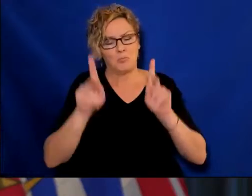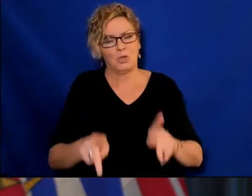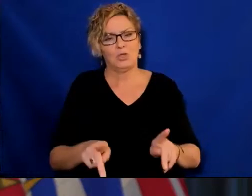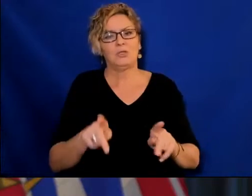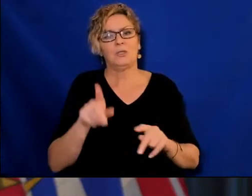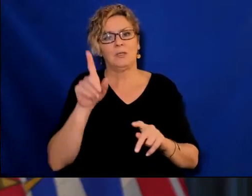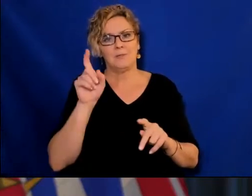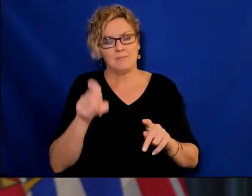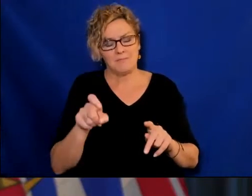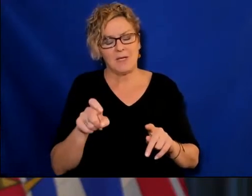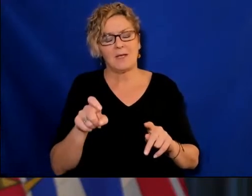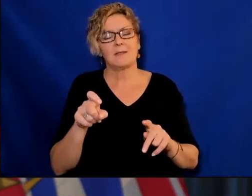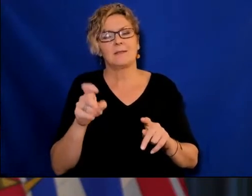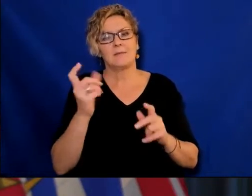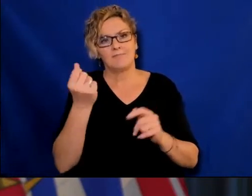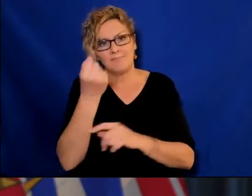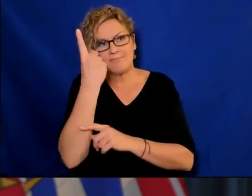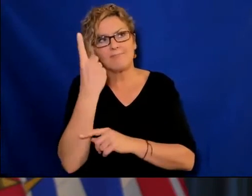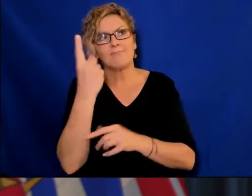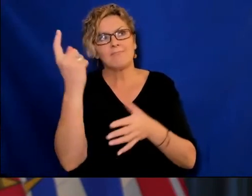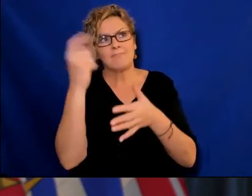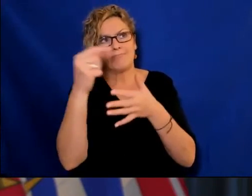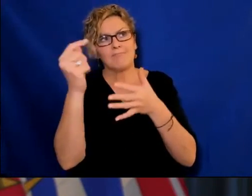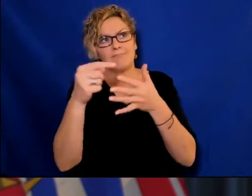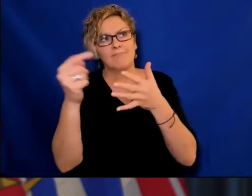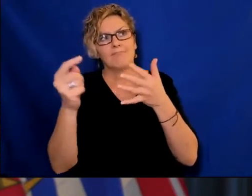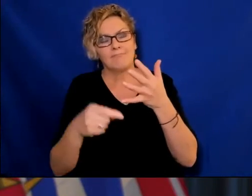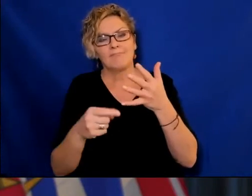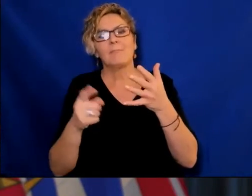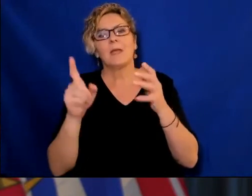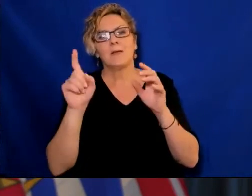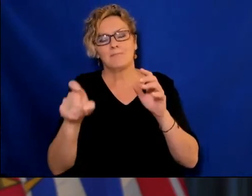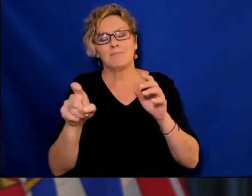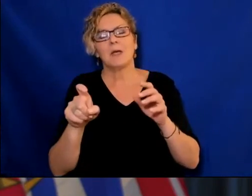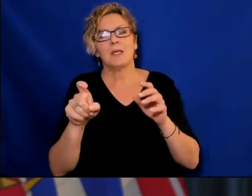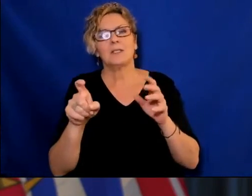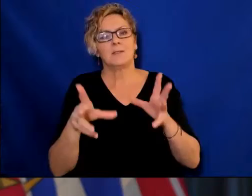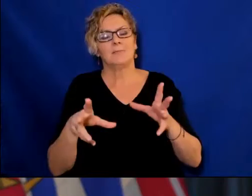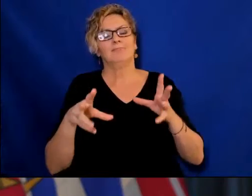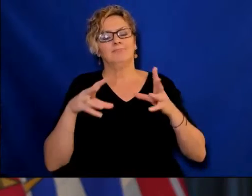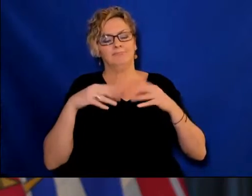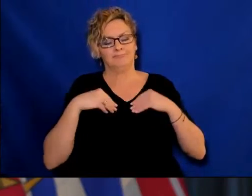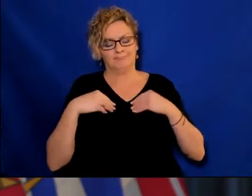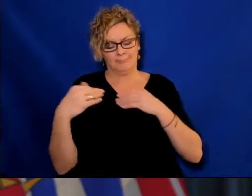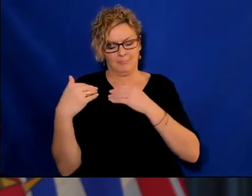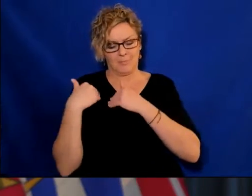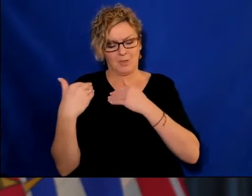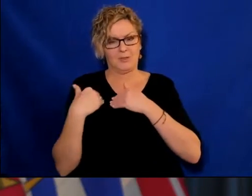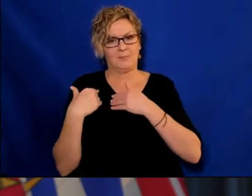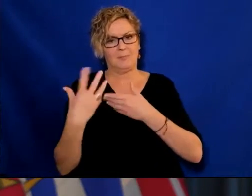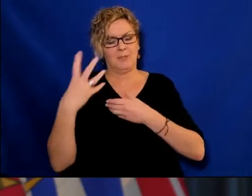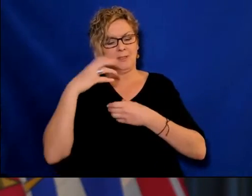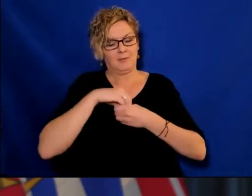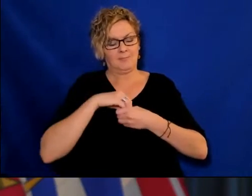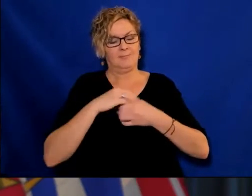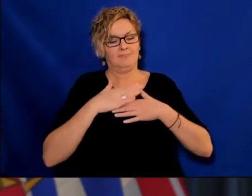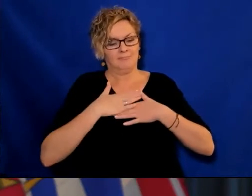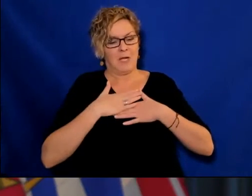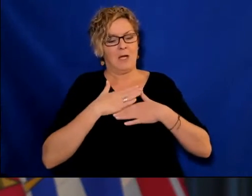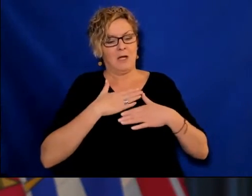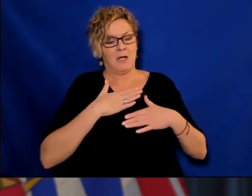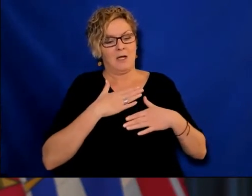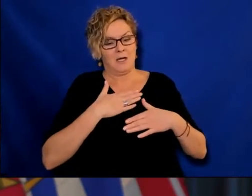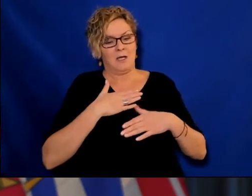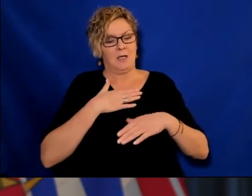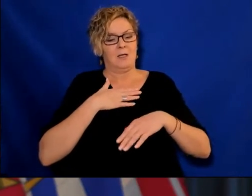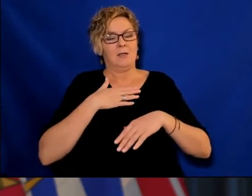all of those measures that we have. Now more than ever, it is important for us to continue to clean our hands, to make sure